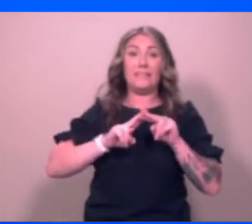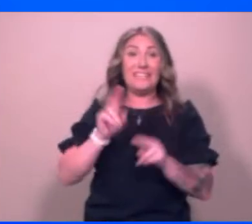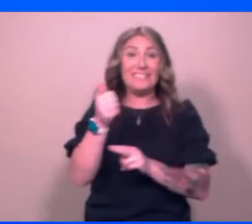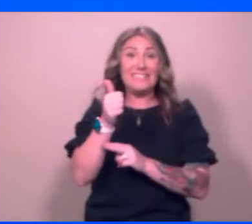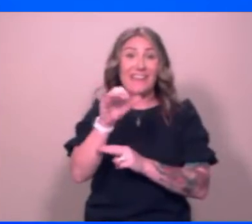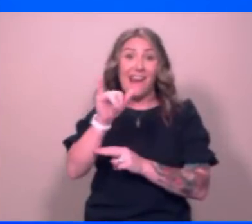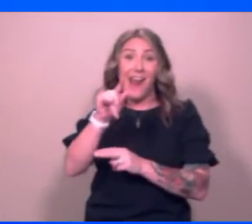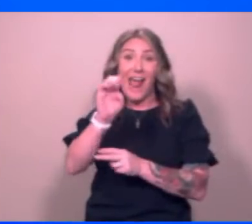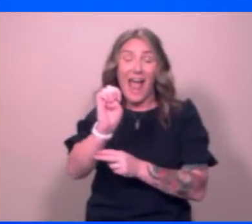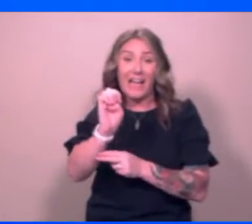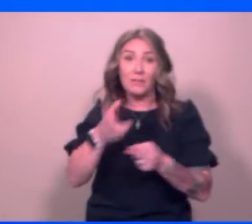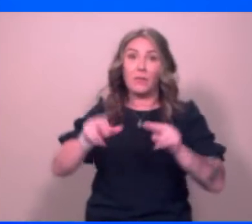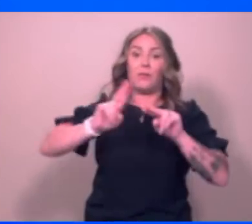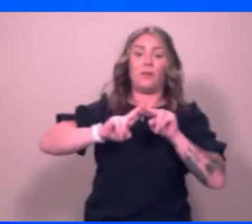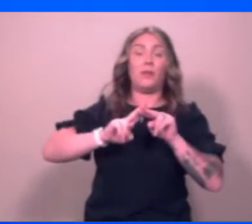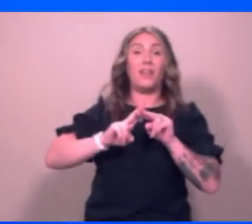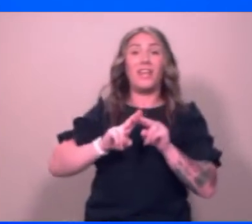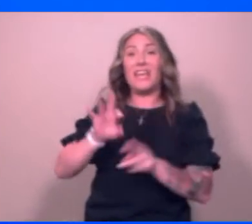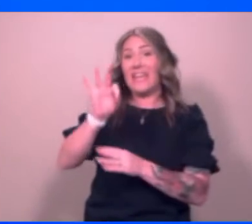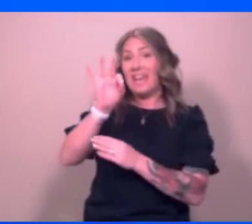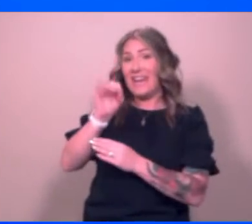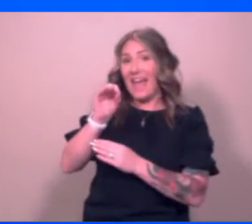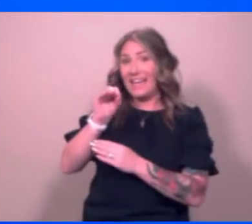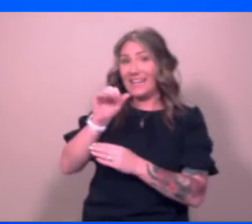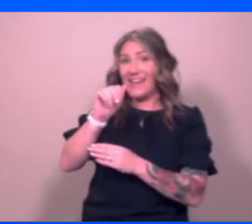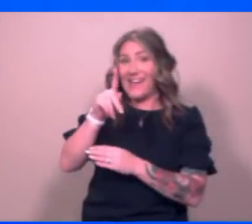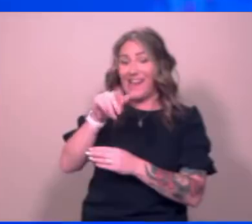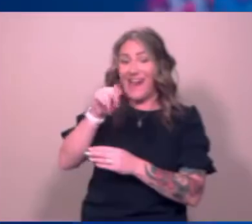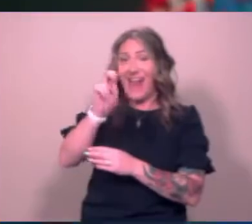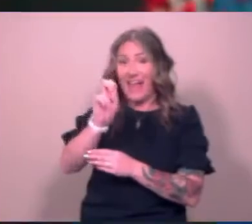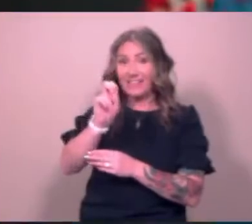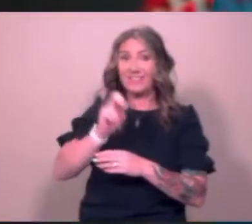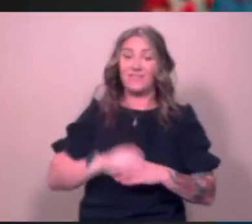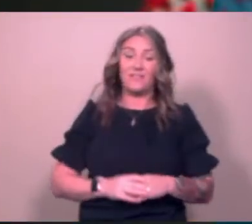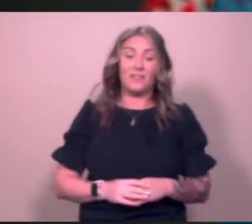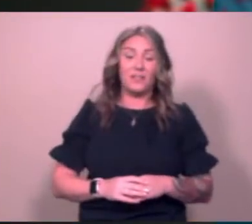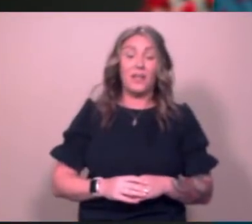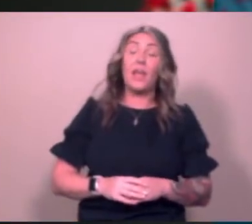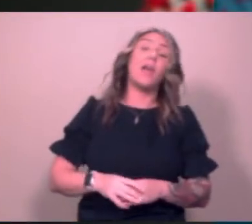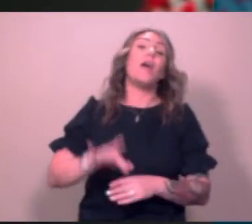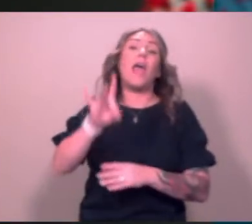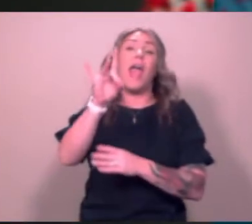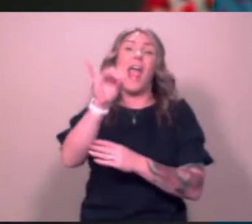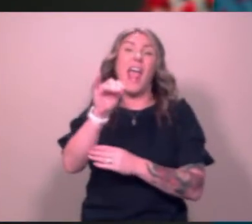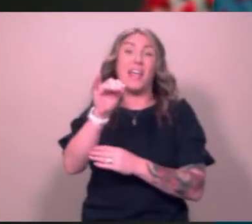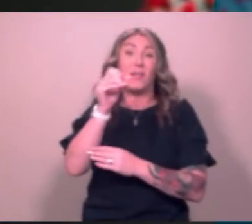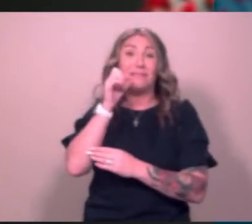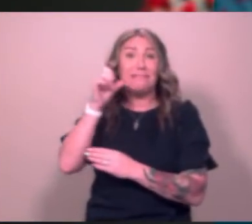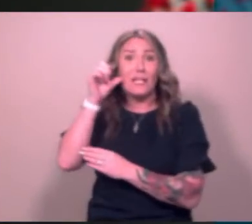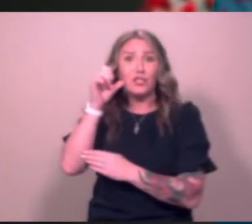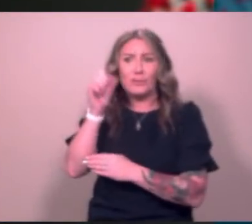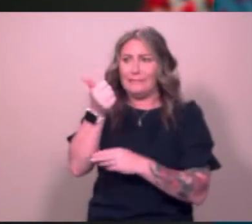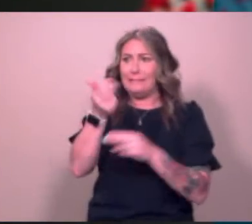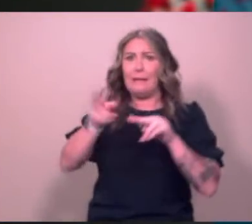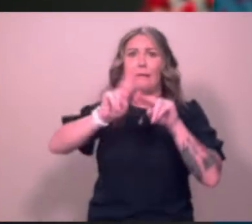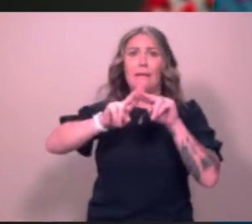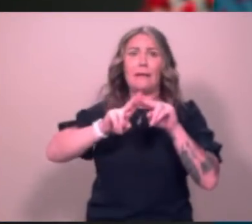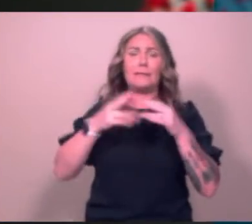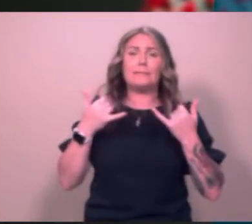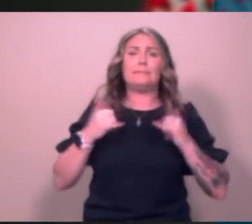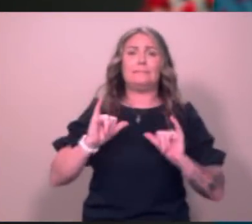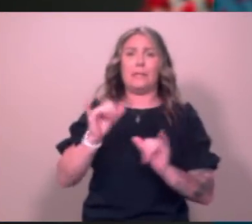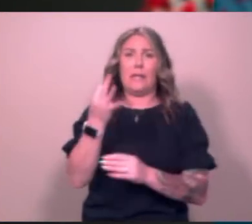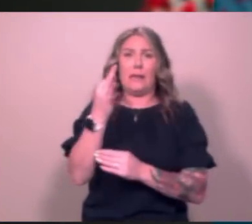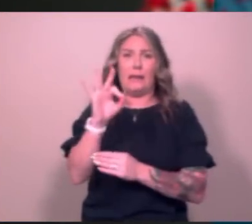active infections. So we are up to 90 active infections today. We had 80 active infections yesterday. Still 19 in the ICU,